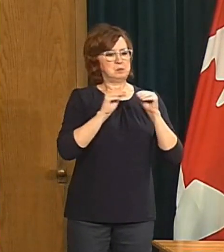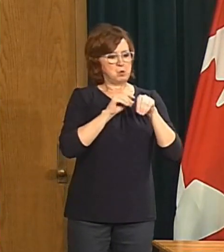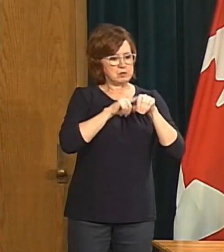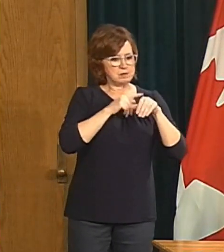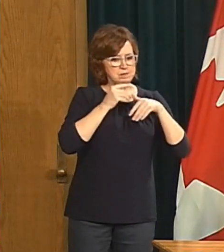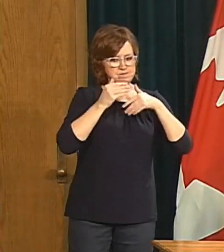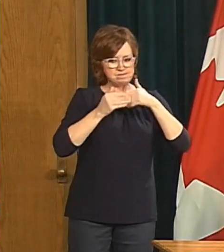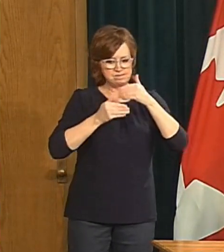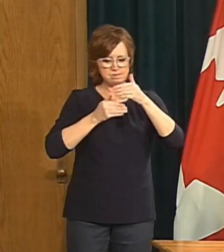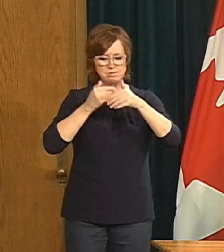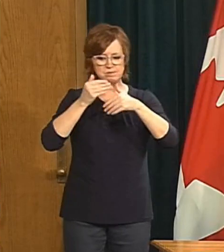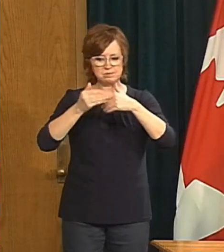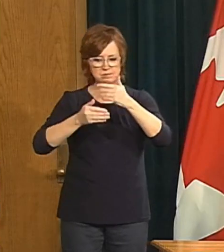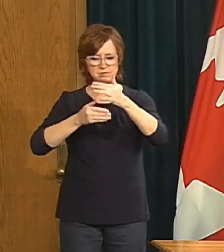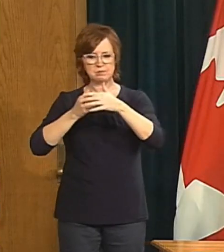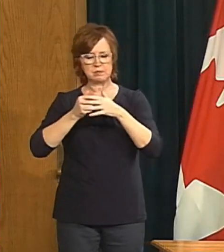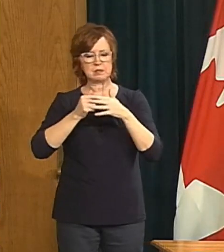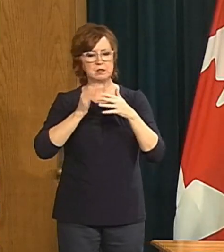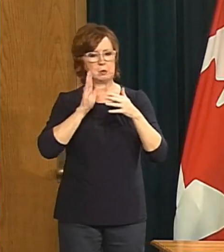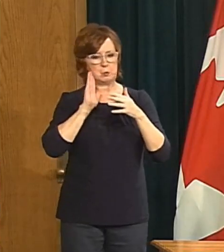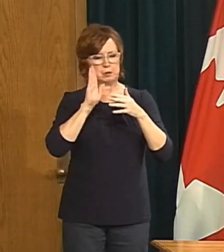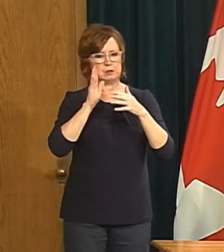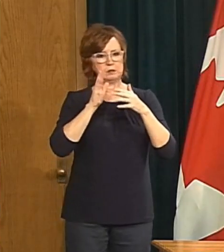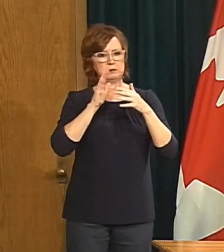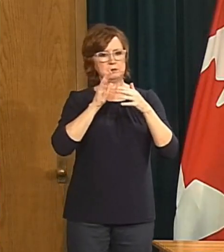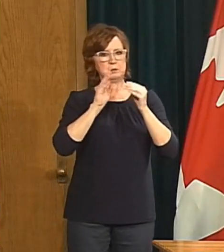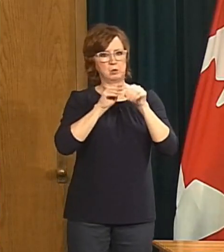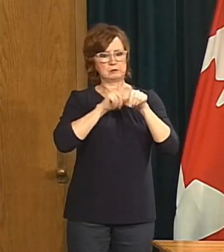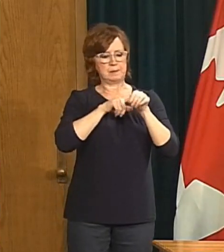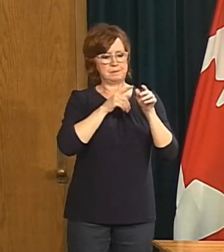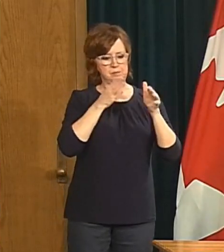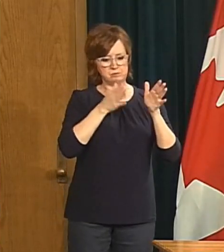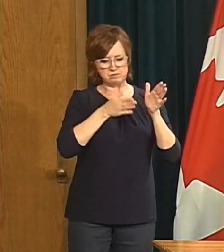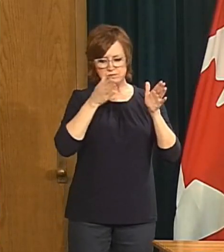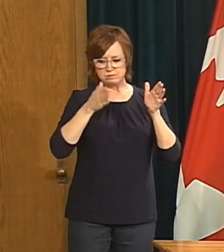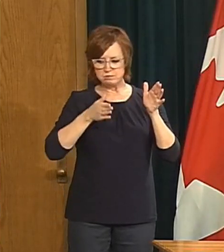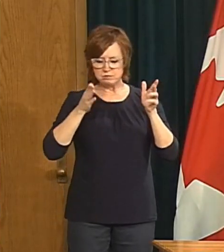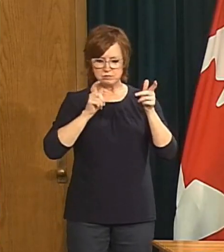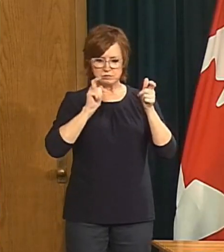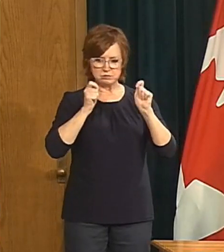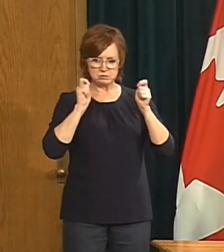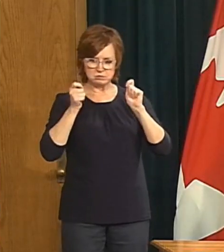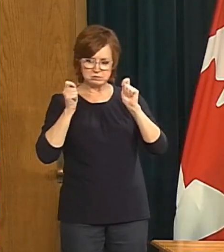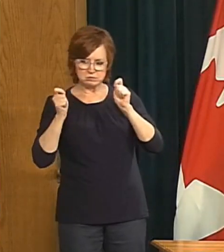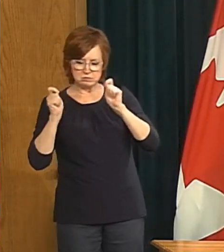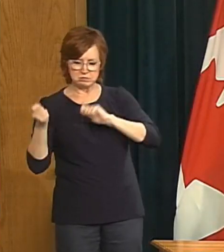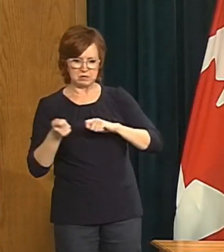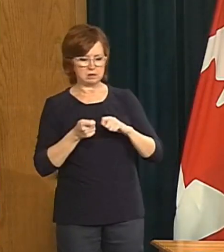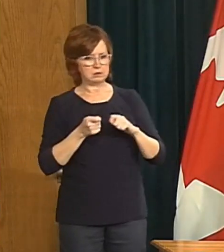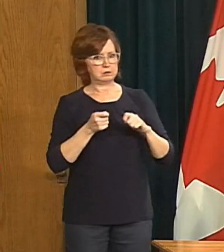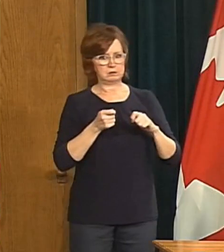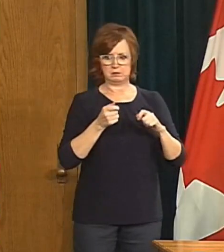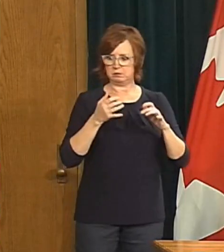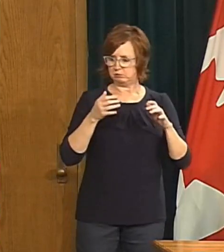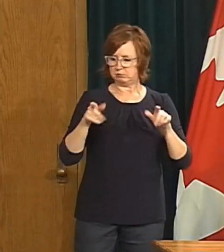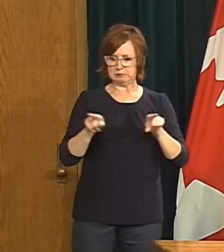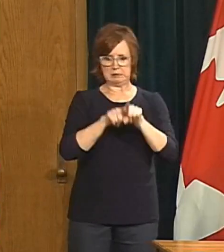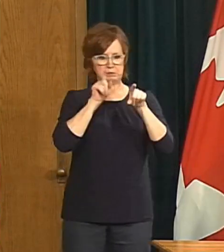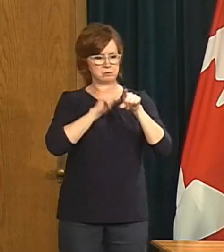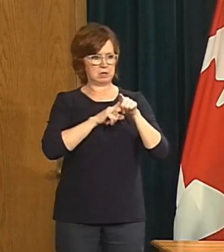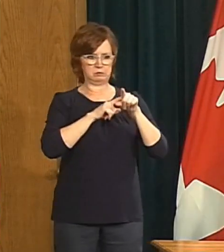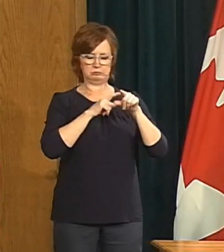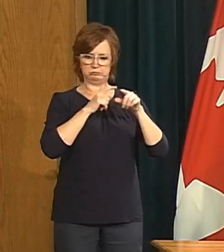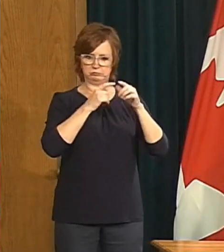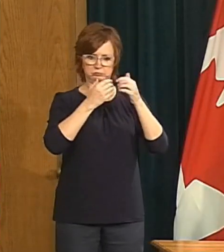of the restrictions in our economy, understanding that the expectation is that people will still practice very prudent social distancing,